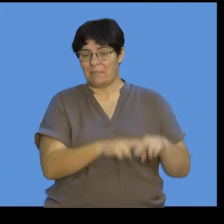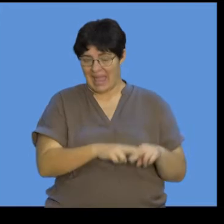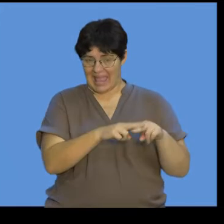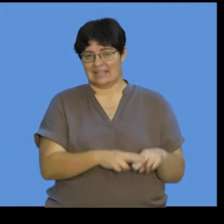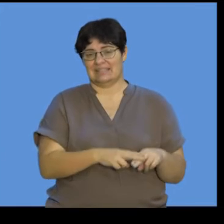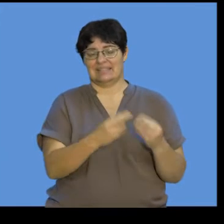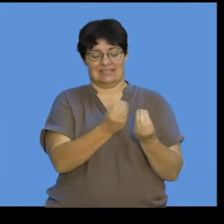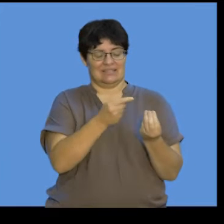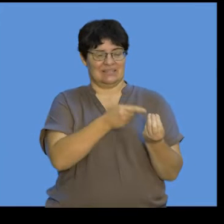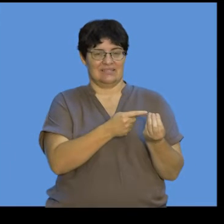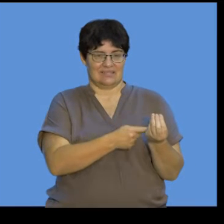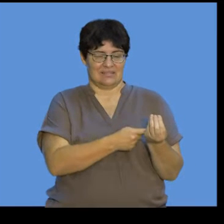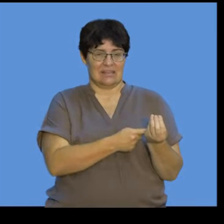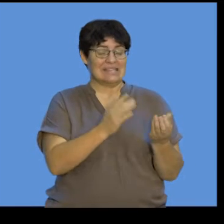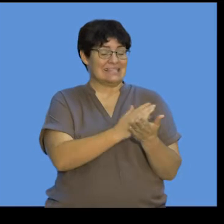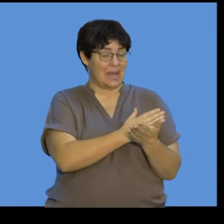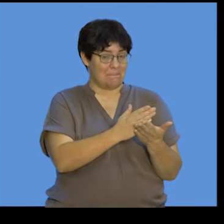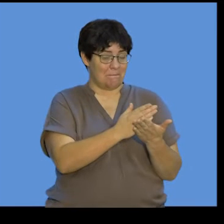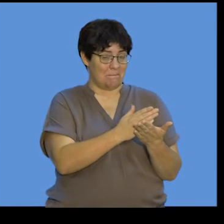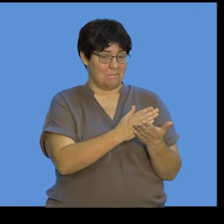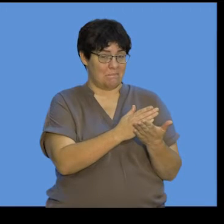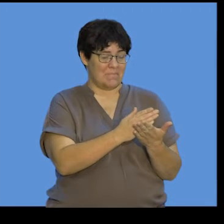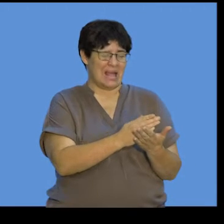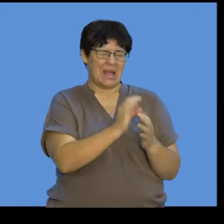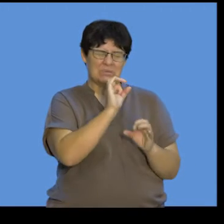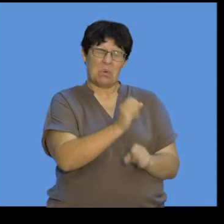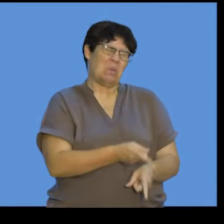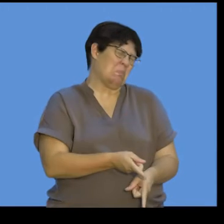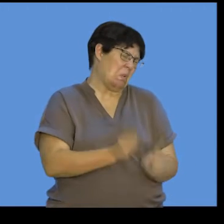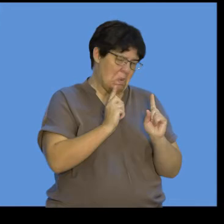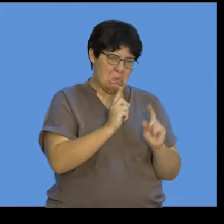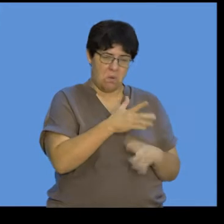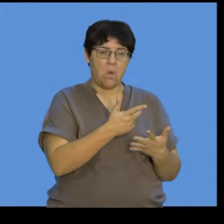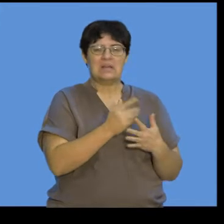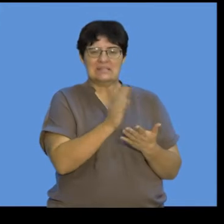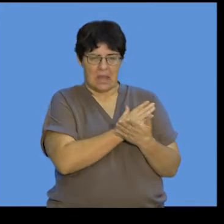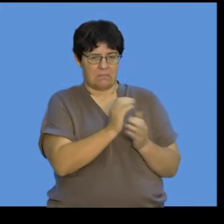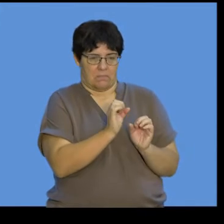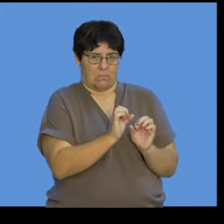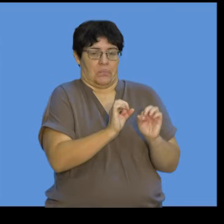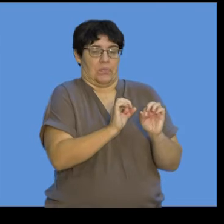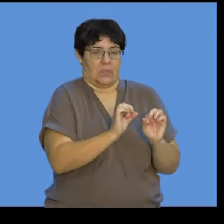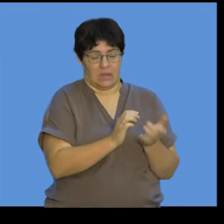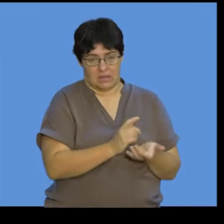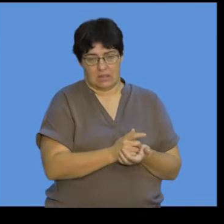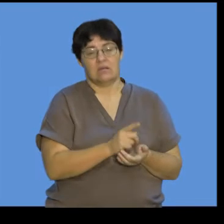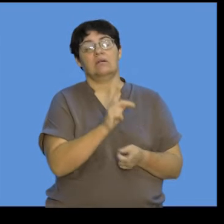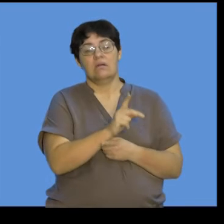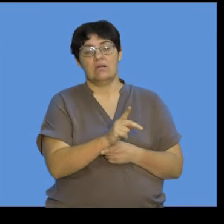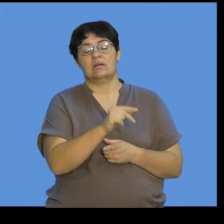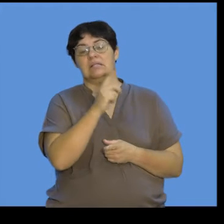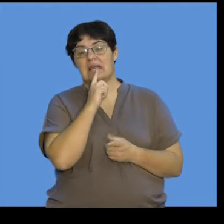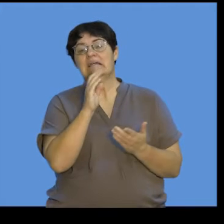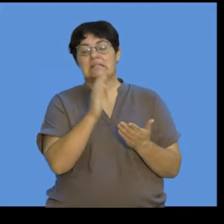substance of how small. Some particles can be very small, some may be slightly bigger, but over and above, we're saying that